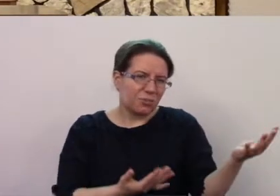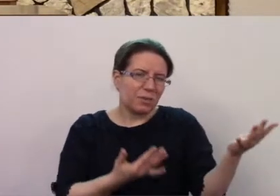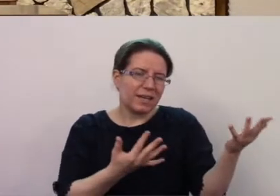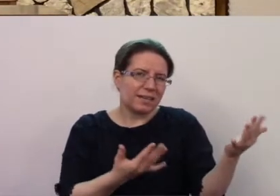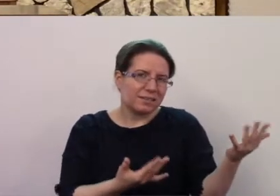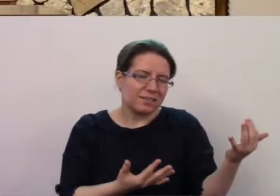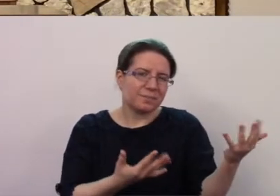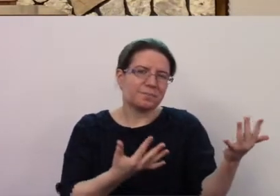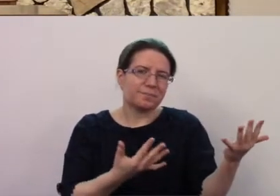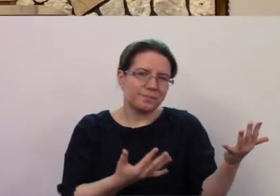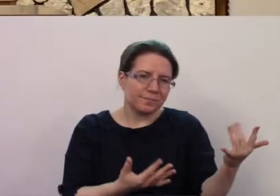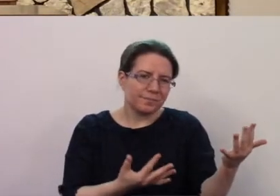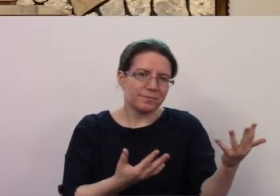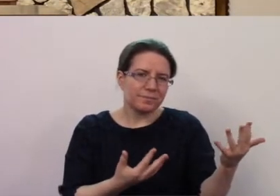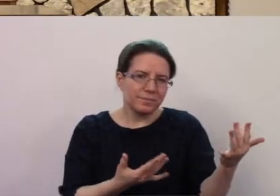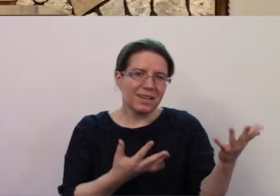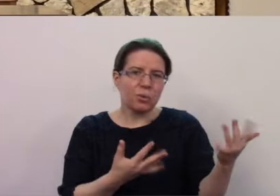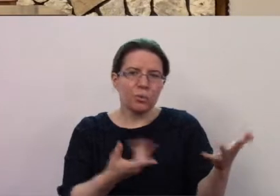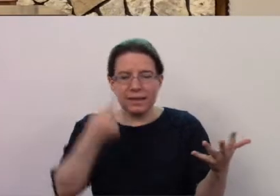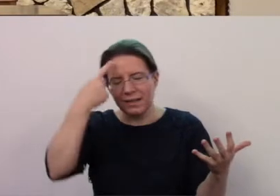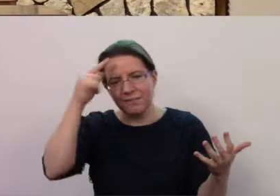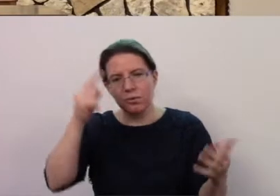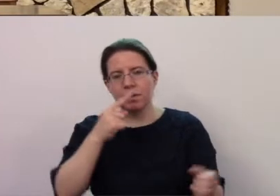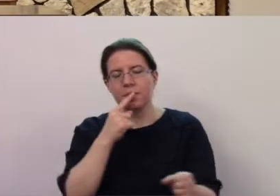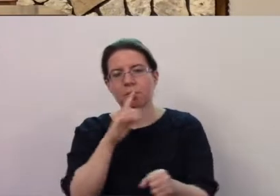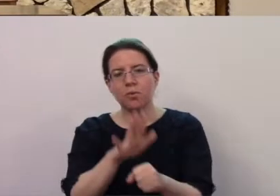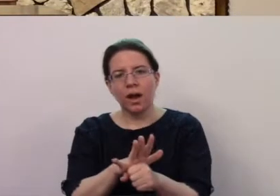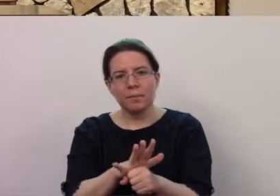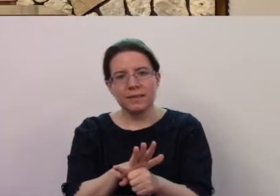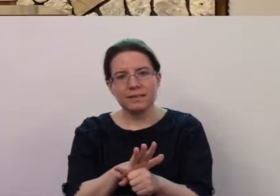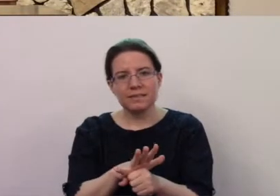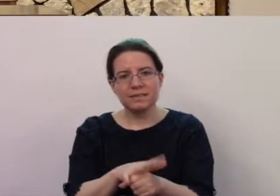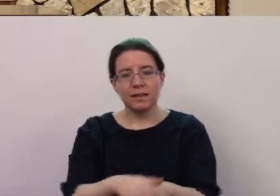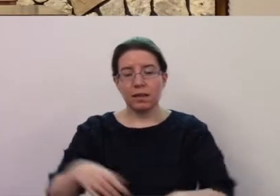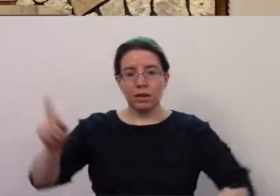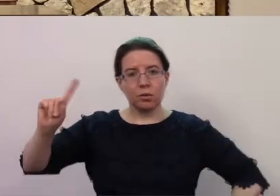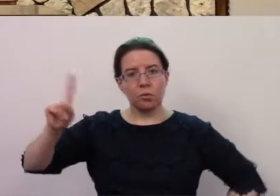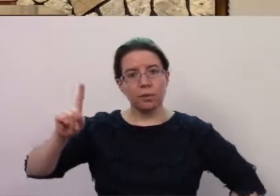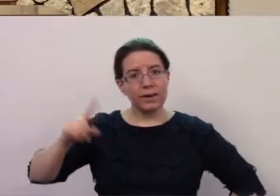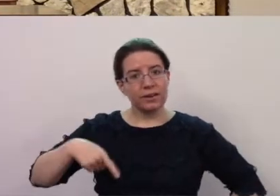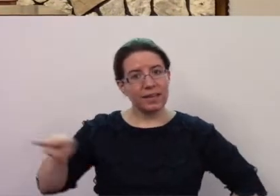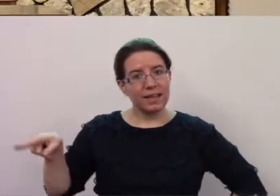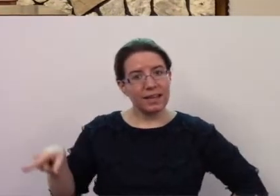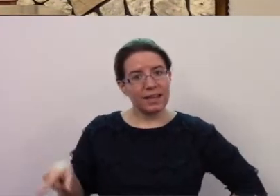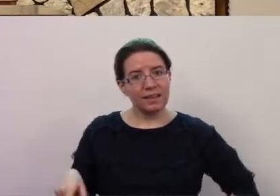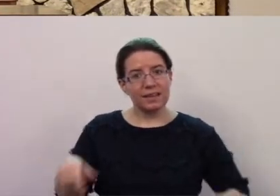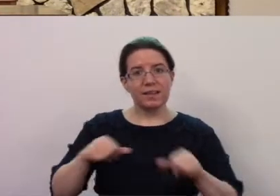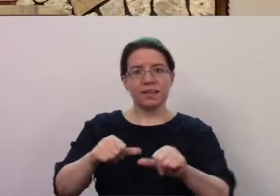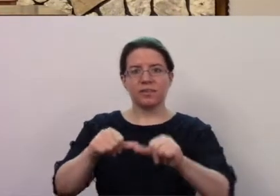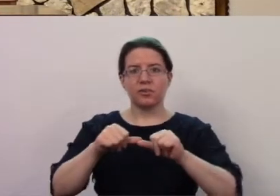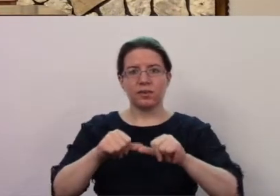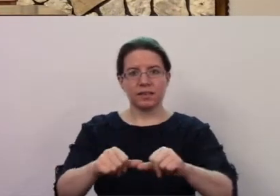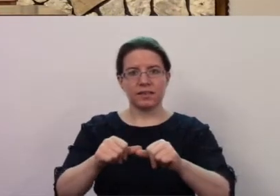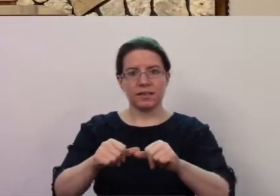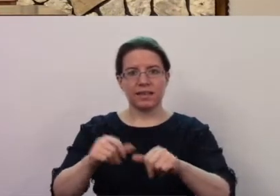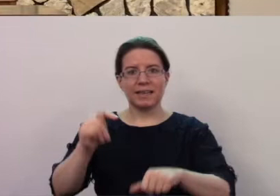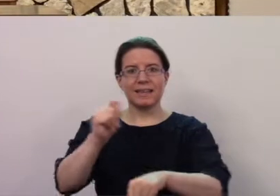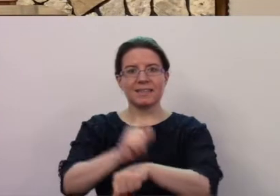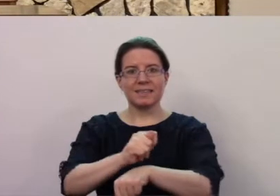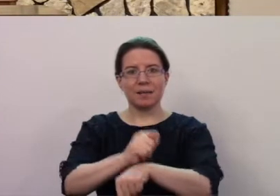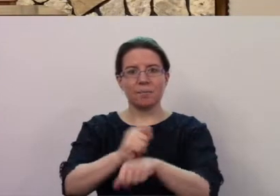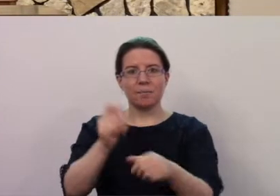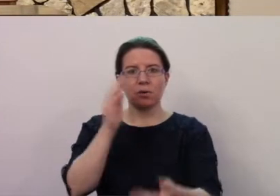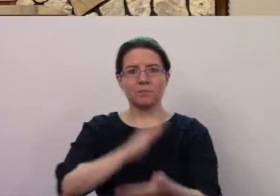obeyed. And this is how they occupied until the promise came. Okay. They were continually in the temple, worshiping